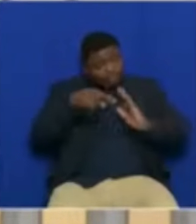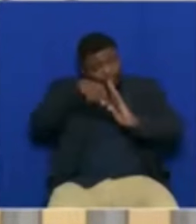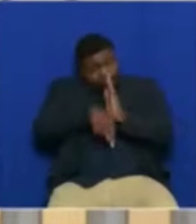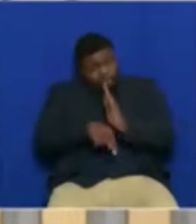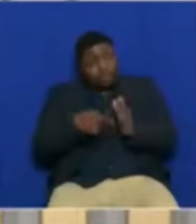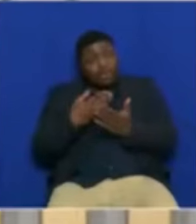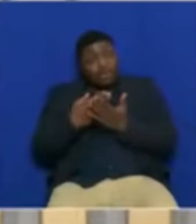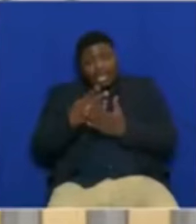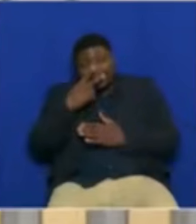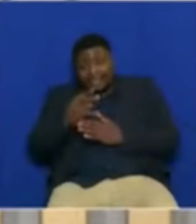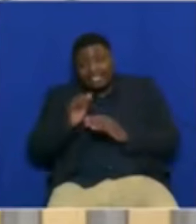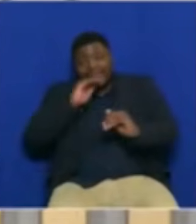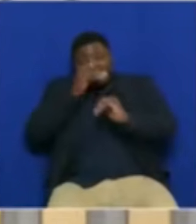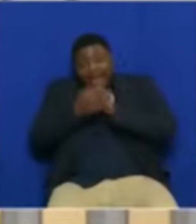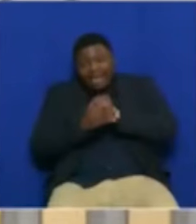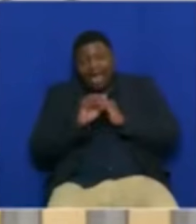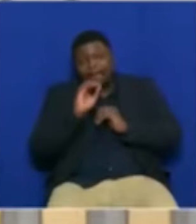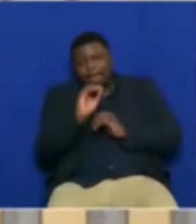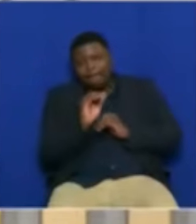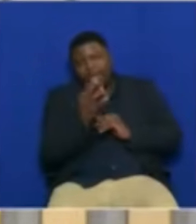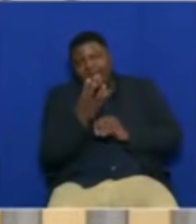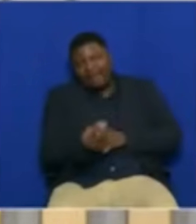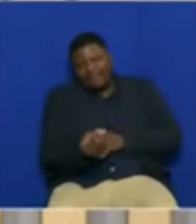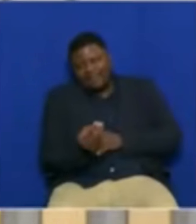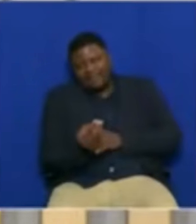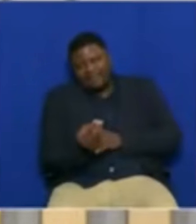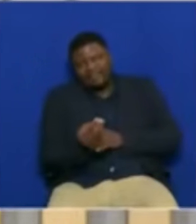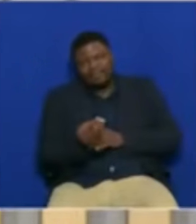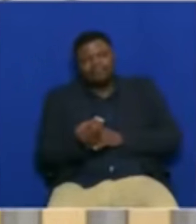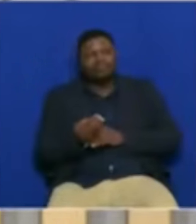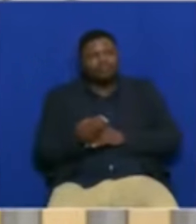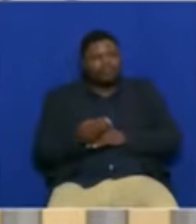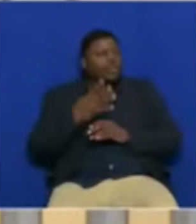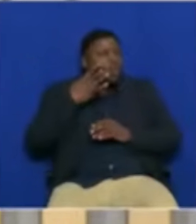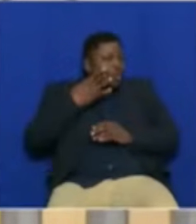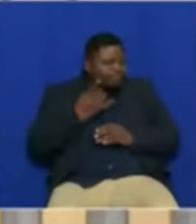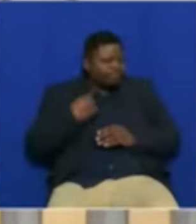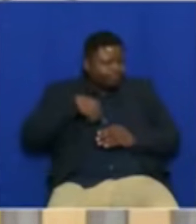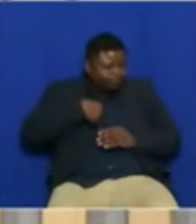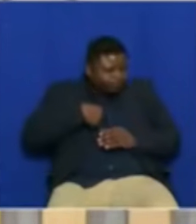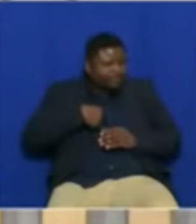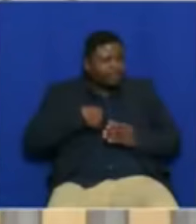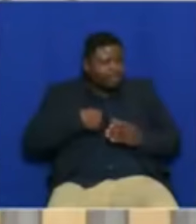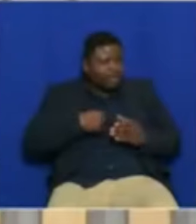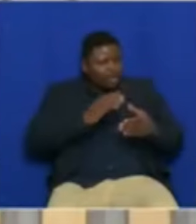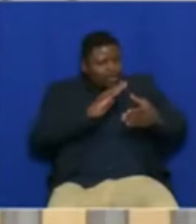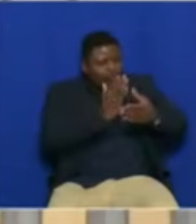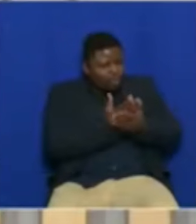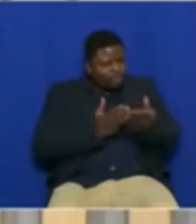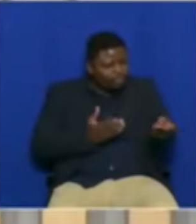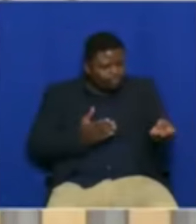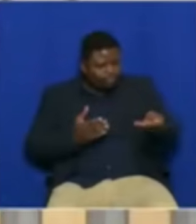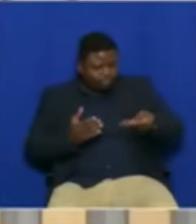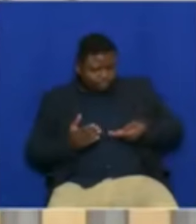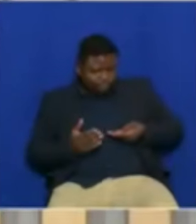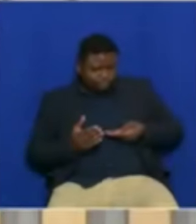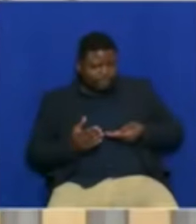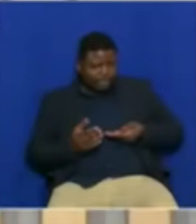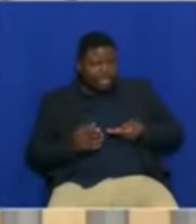when you get there and you pull the docket, you draw the docket, you don't find anything of general cover-up by General